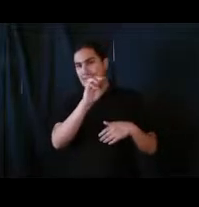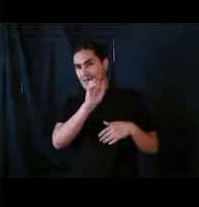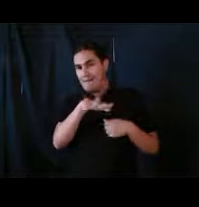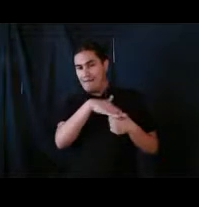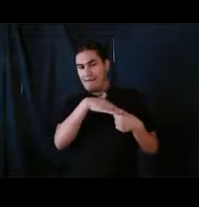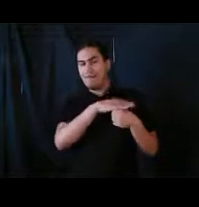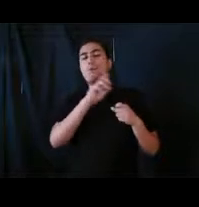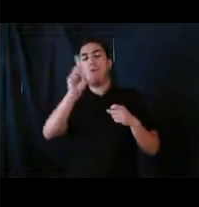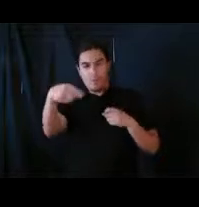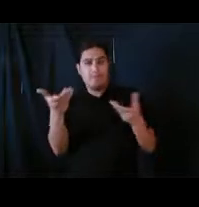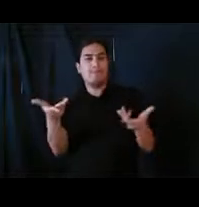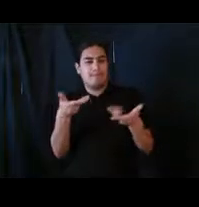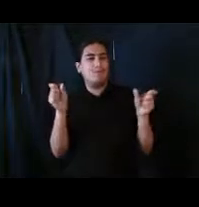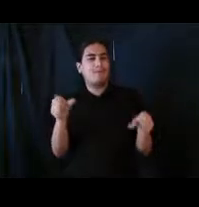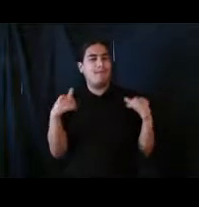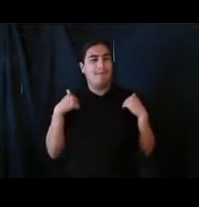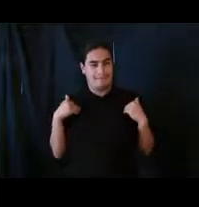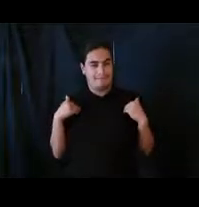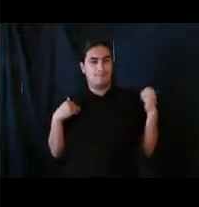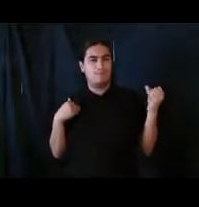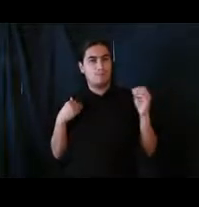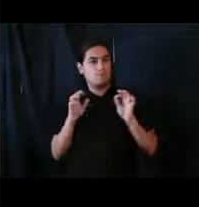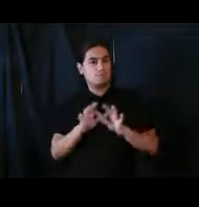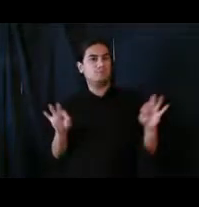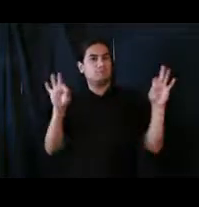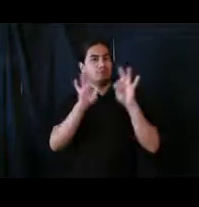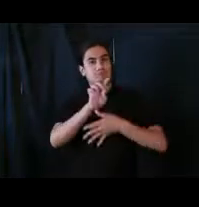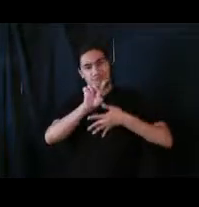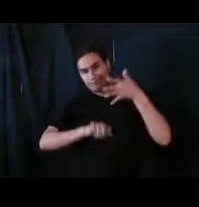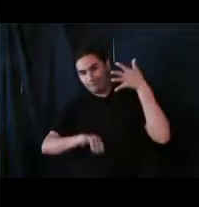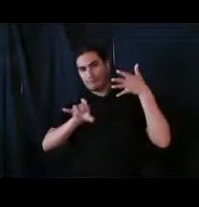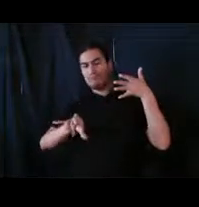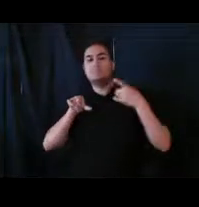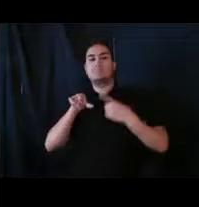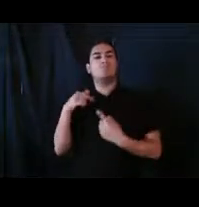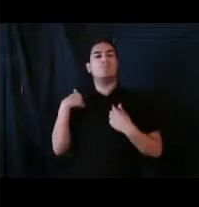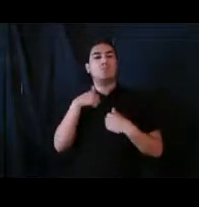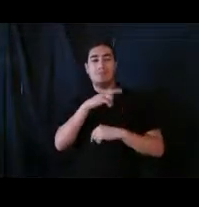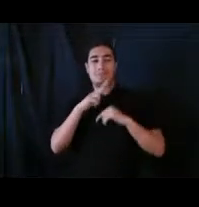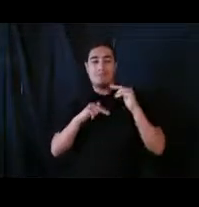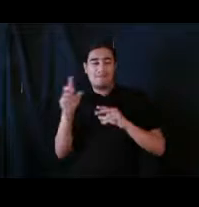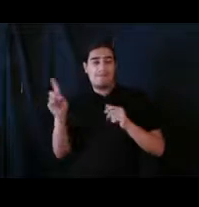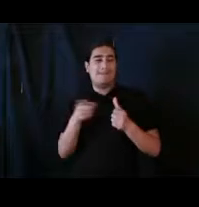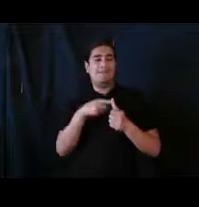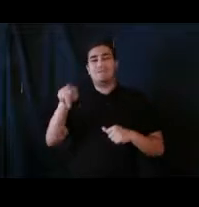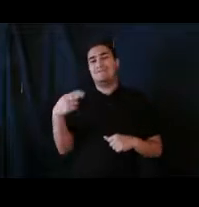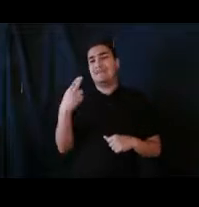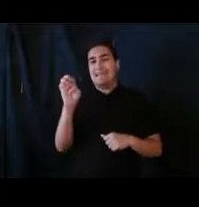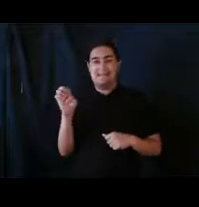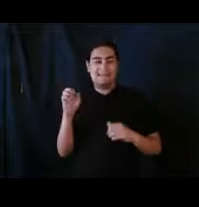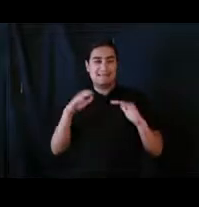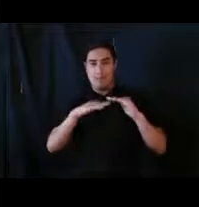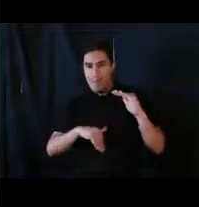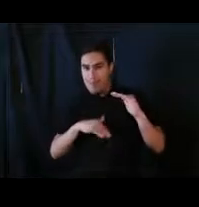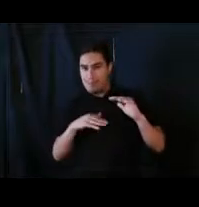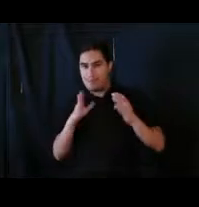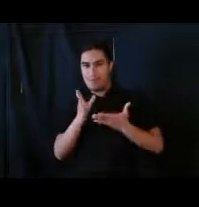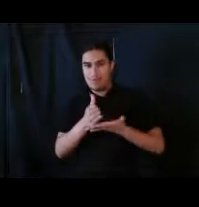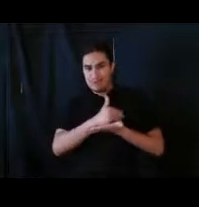station we think this project's awfully important we built the first phase under budget and